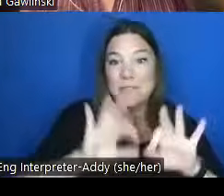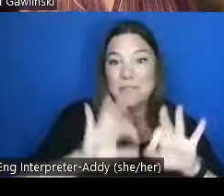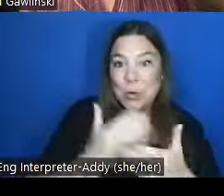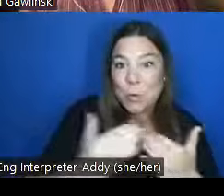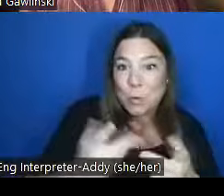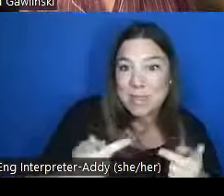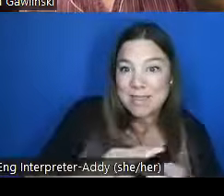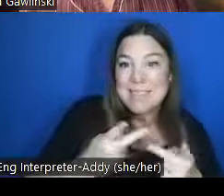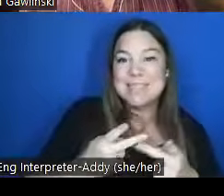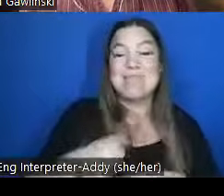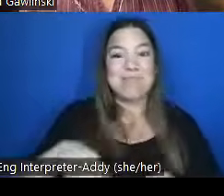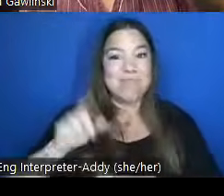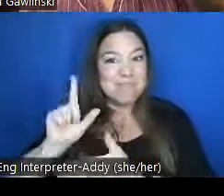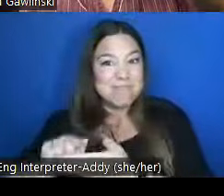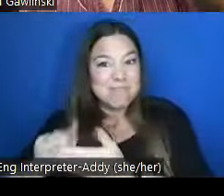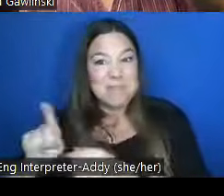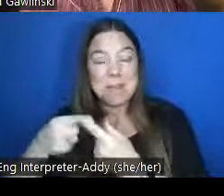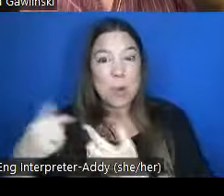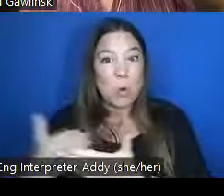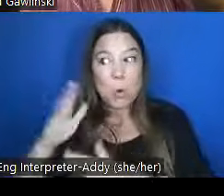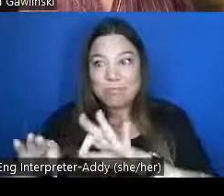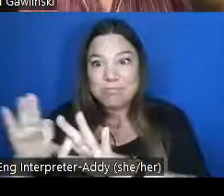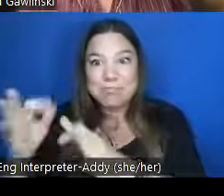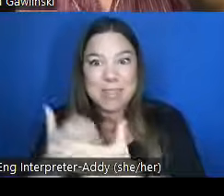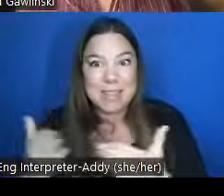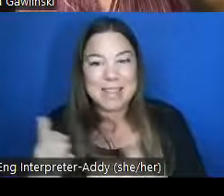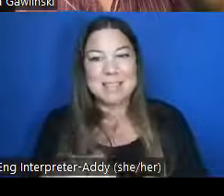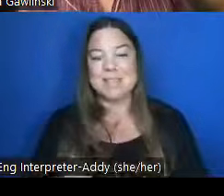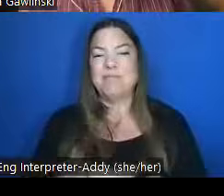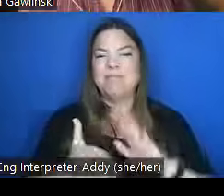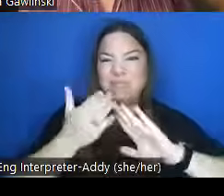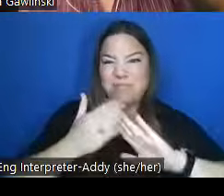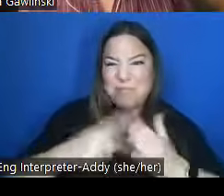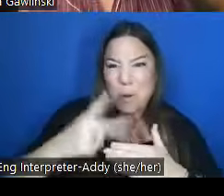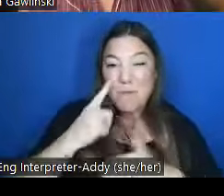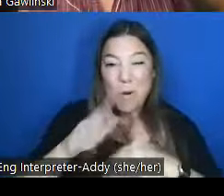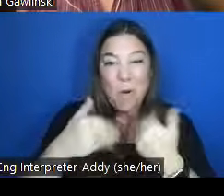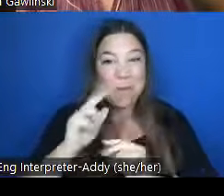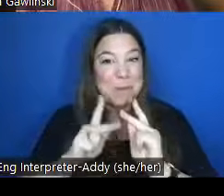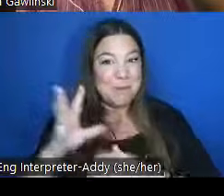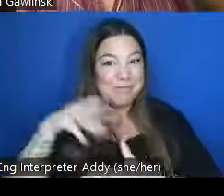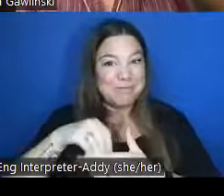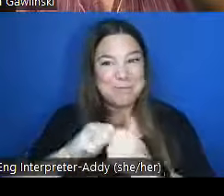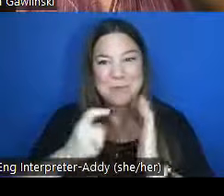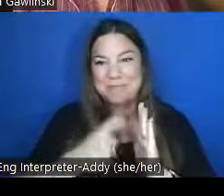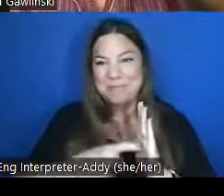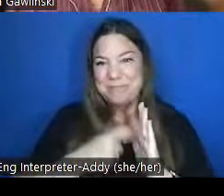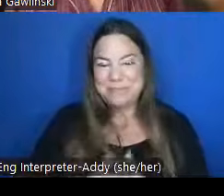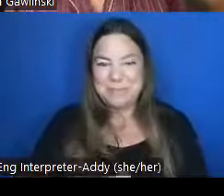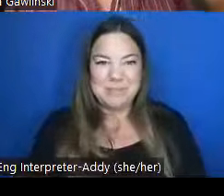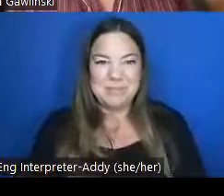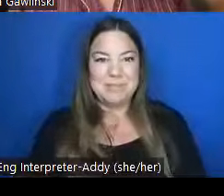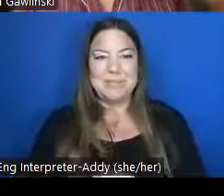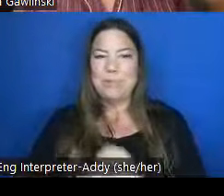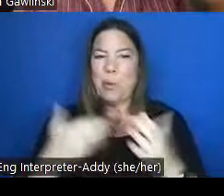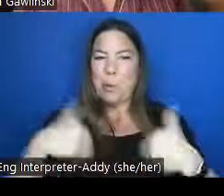discoveries, and run programs for students, professionals, and archaeological enthusiasts. We have had a terrific